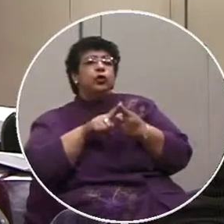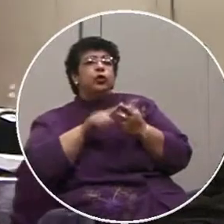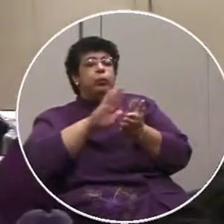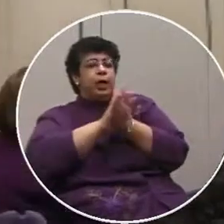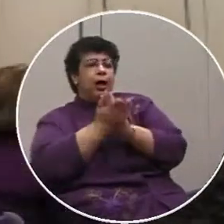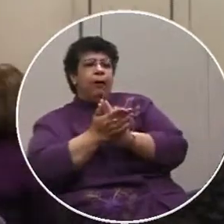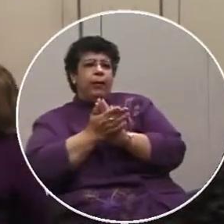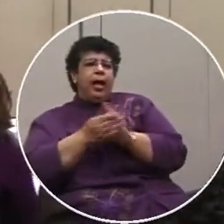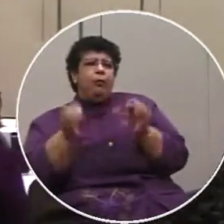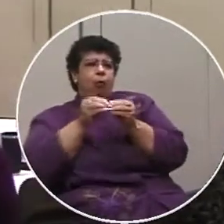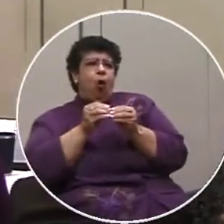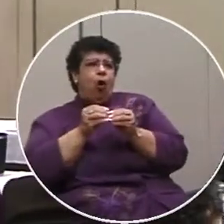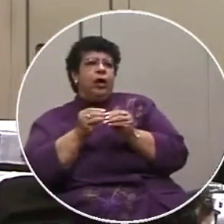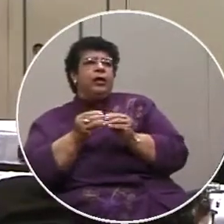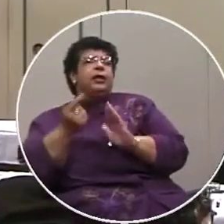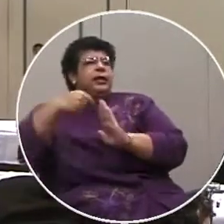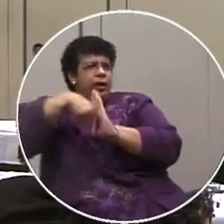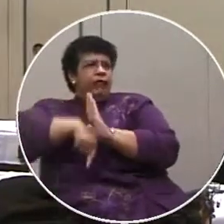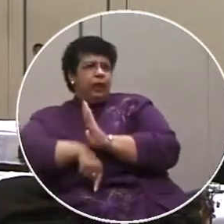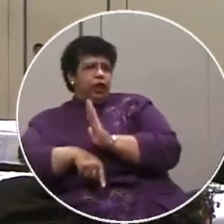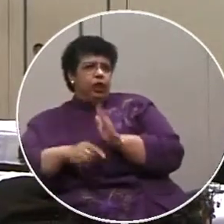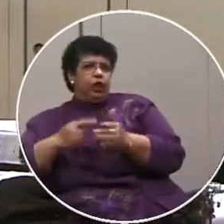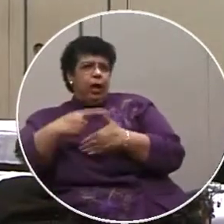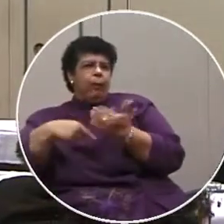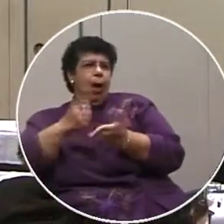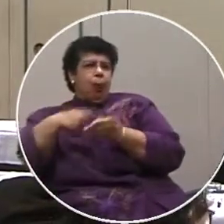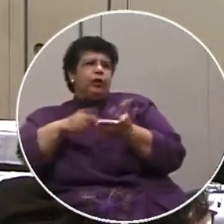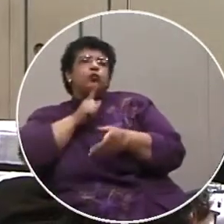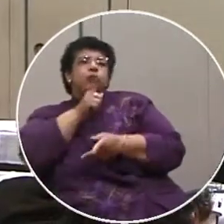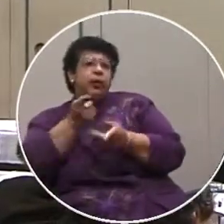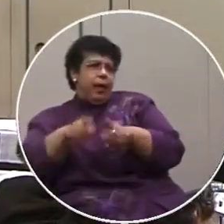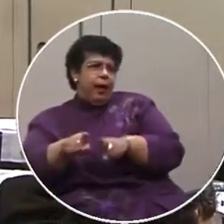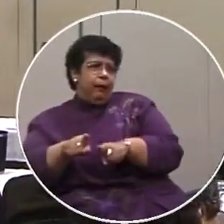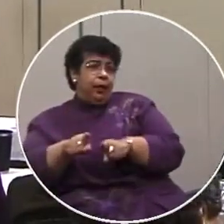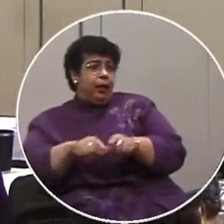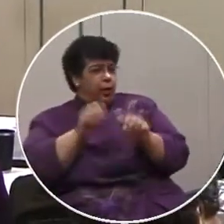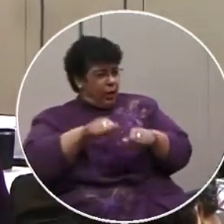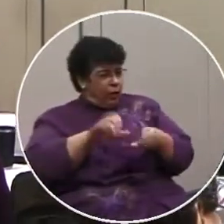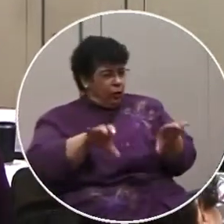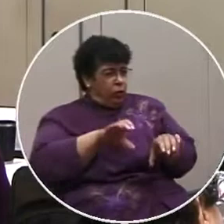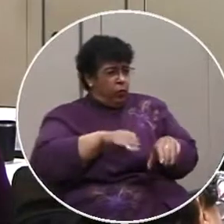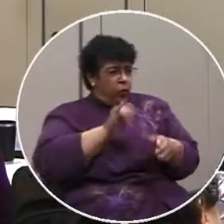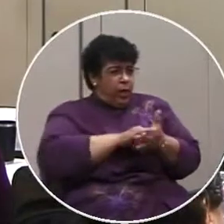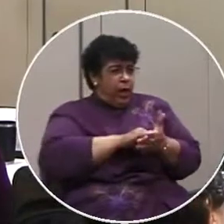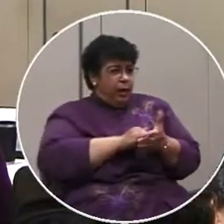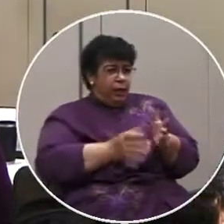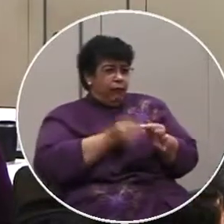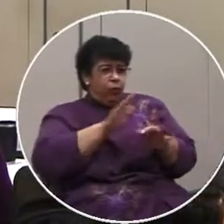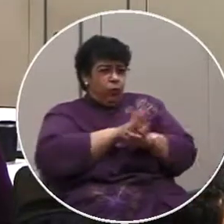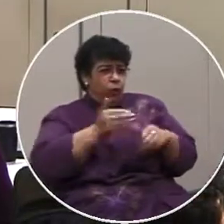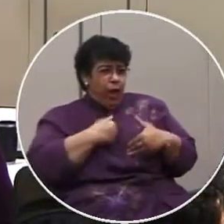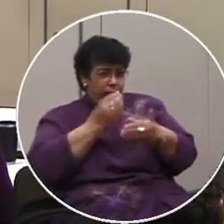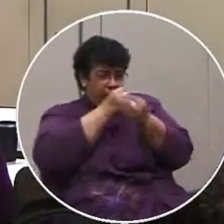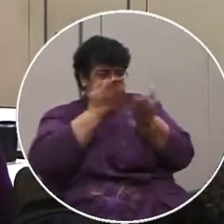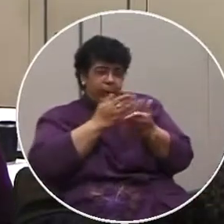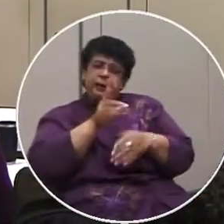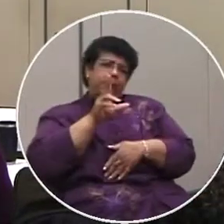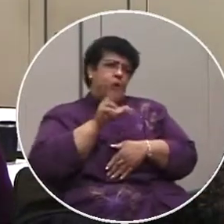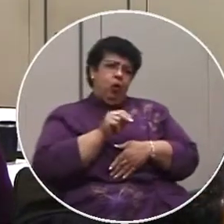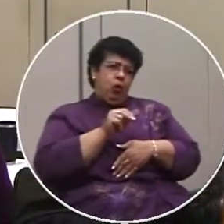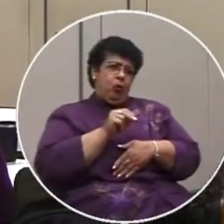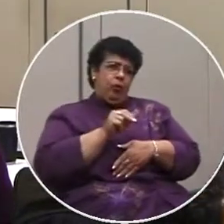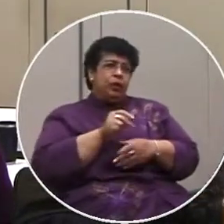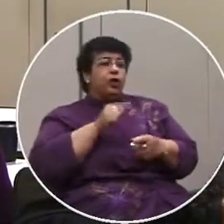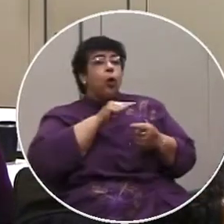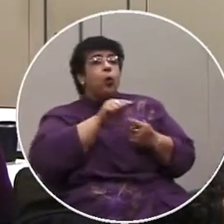into a classroom and you try to measure aggression, can you do that without operationally defining it? No. When I say